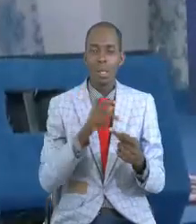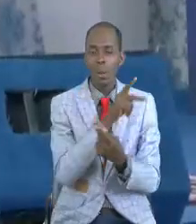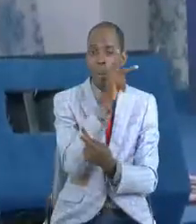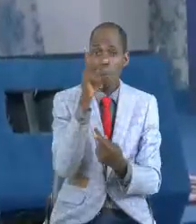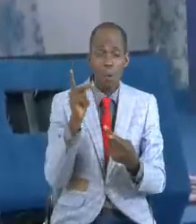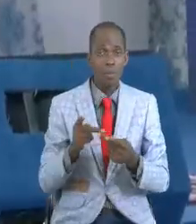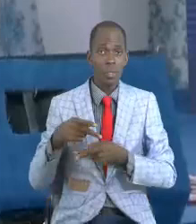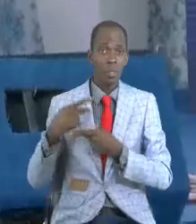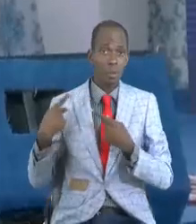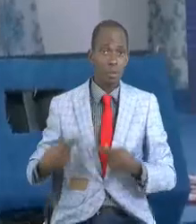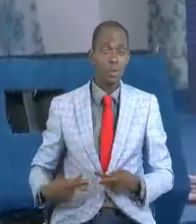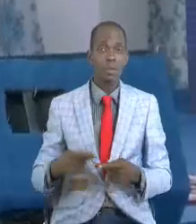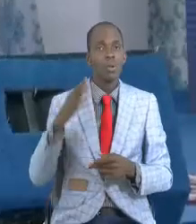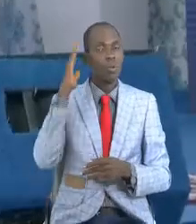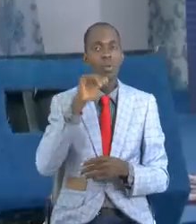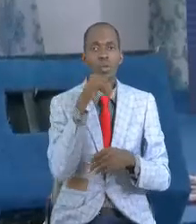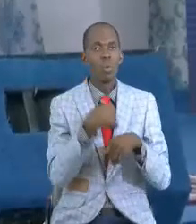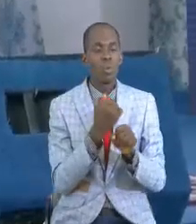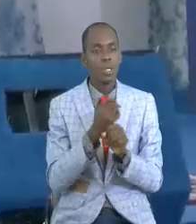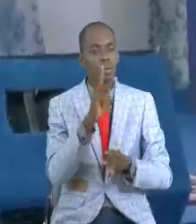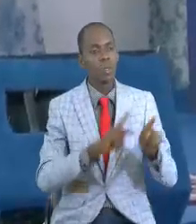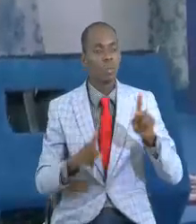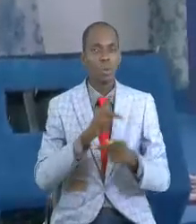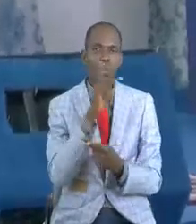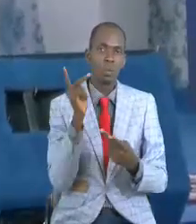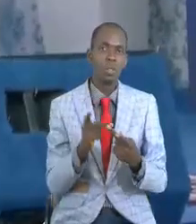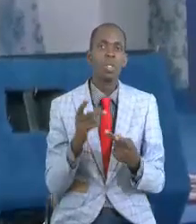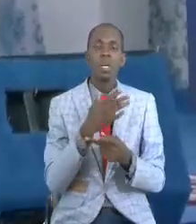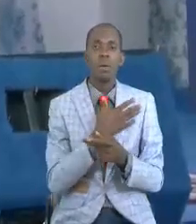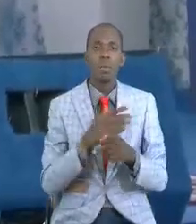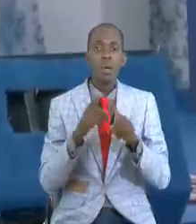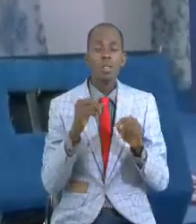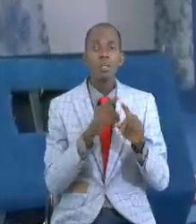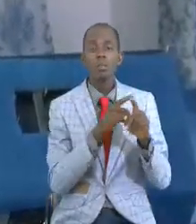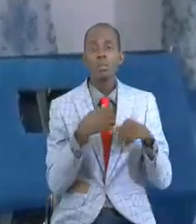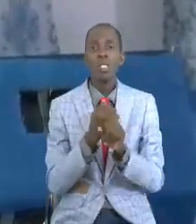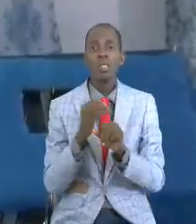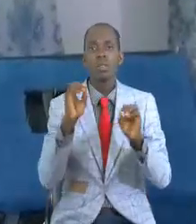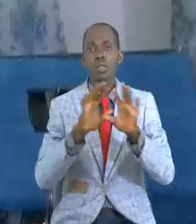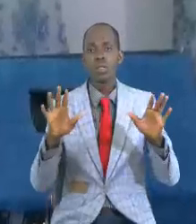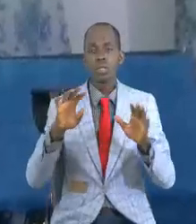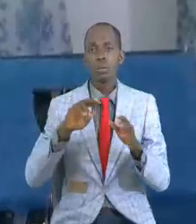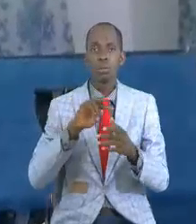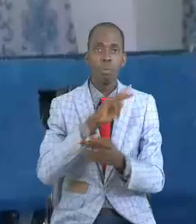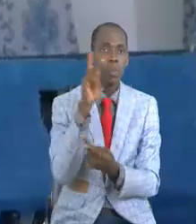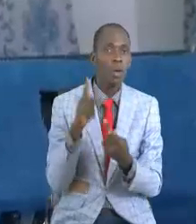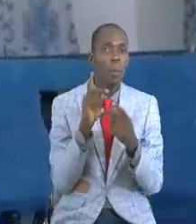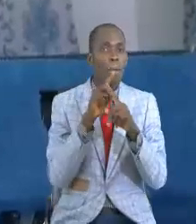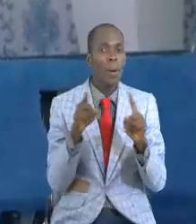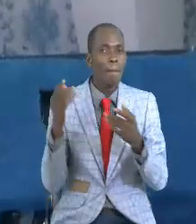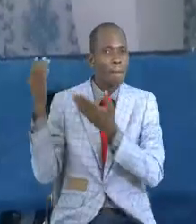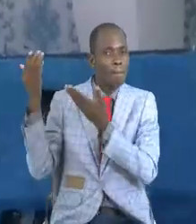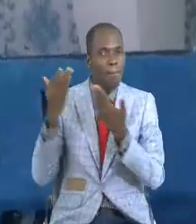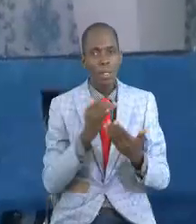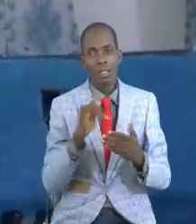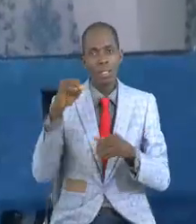make the people perfect, for the law made nothing perfect. But the bringing in of a